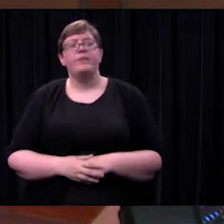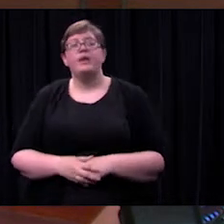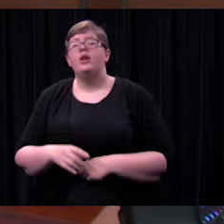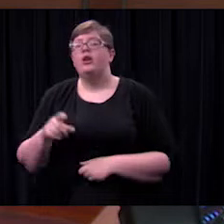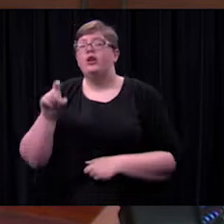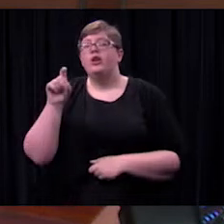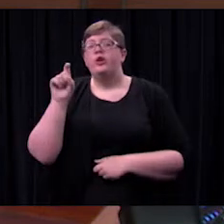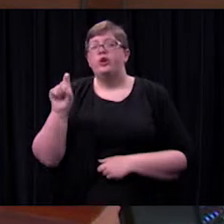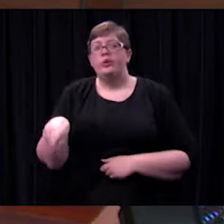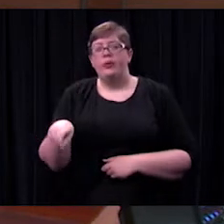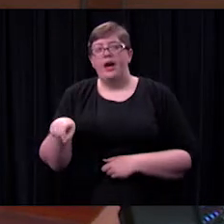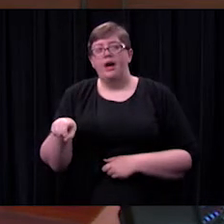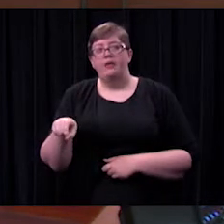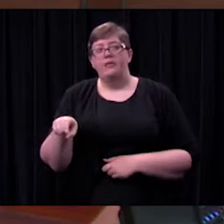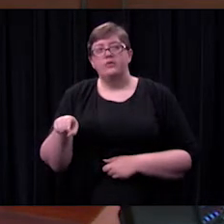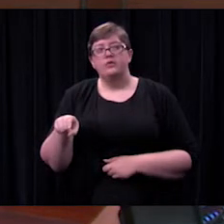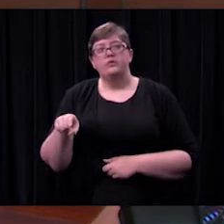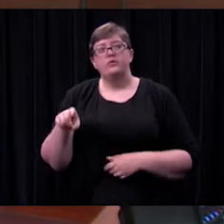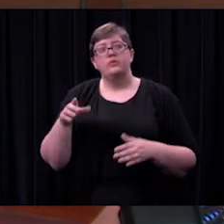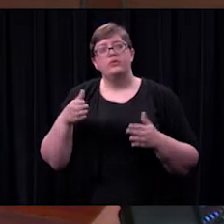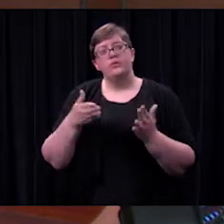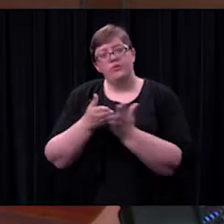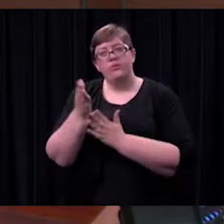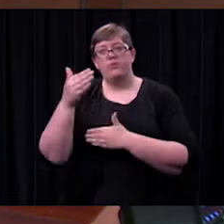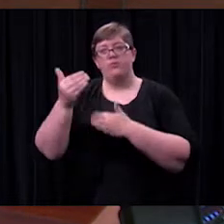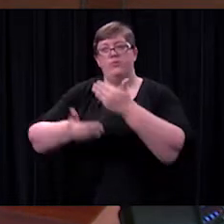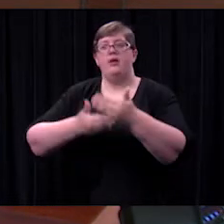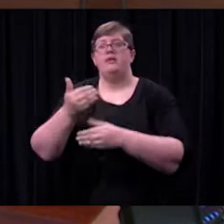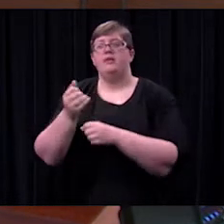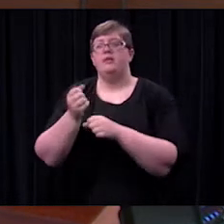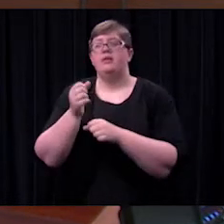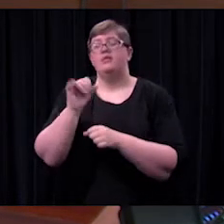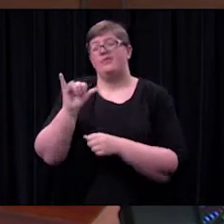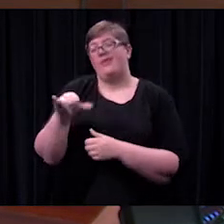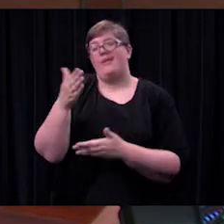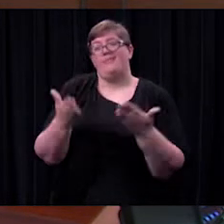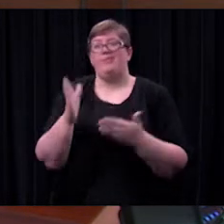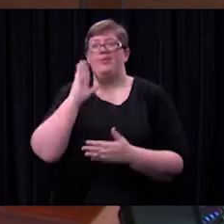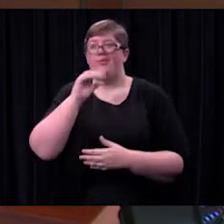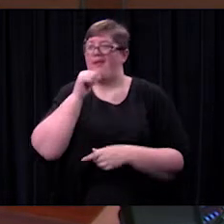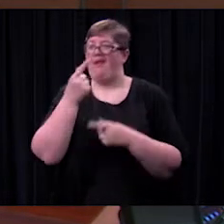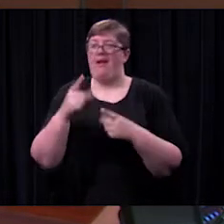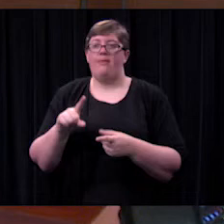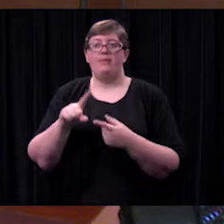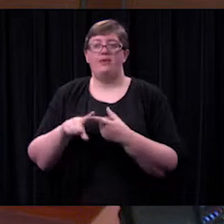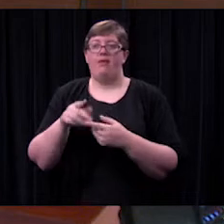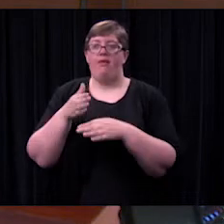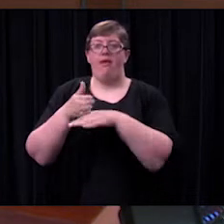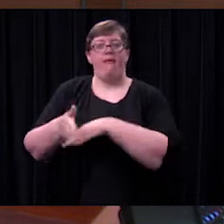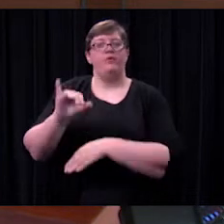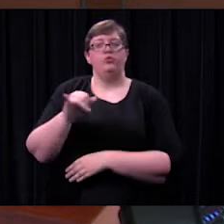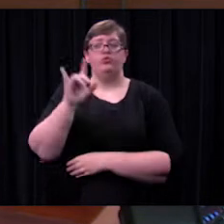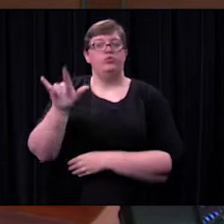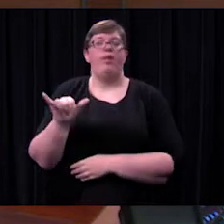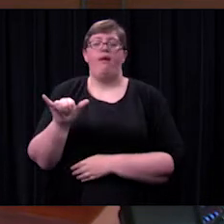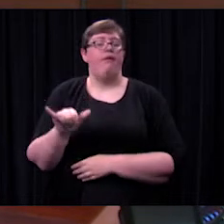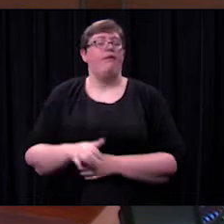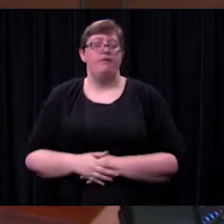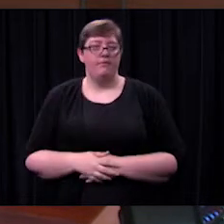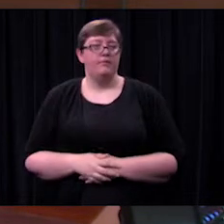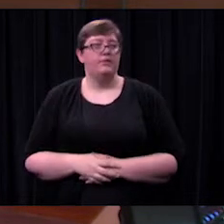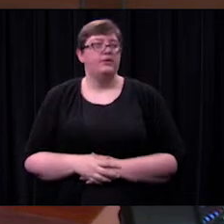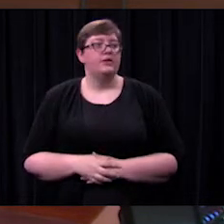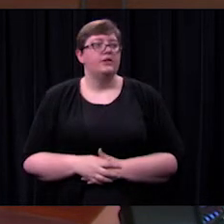to go through the process first, so that piece probably won't happen until after July. Okay.